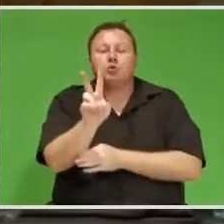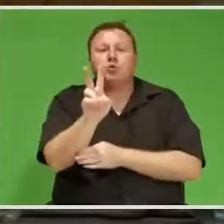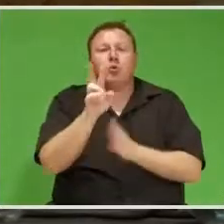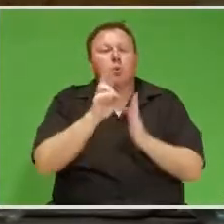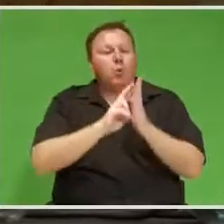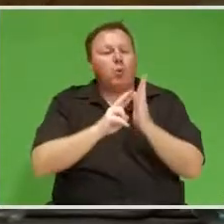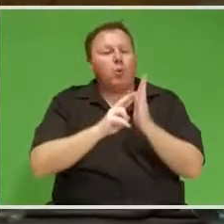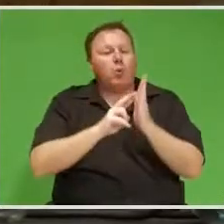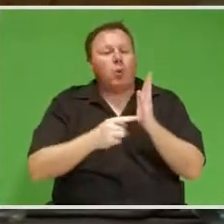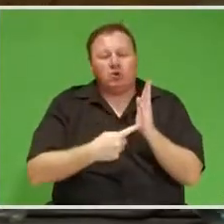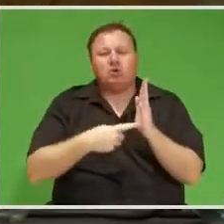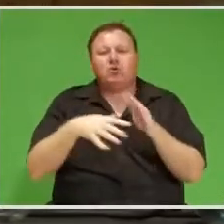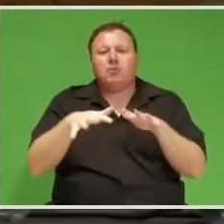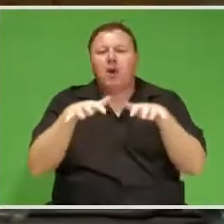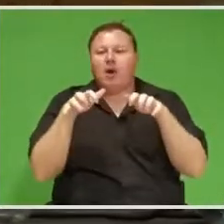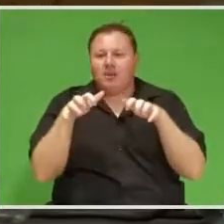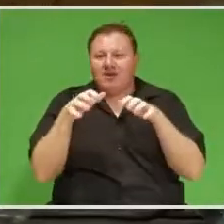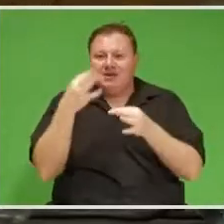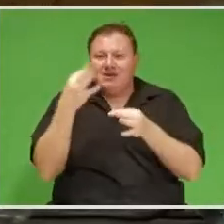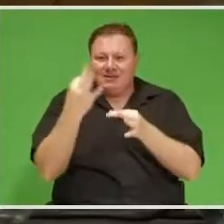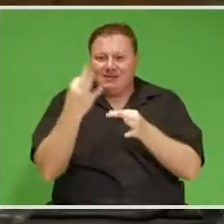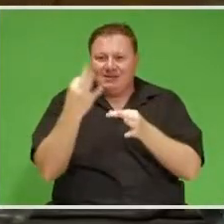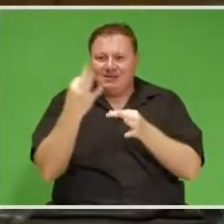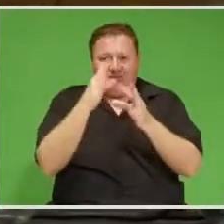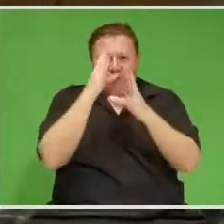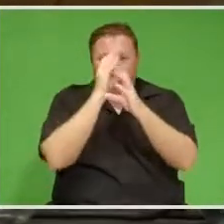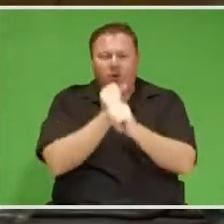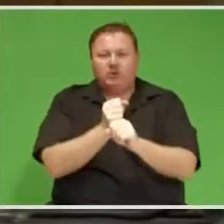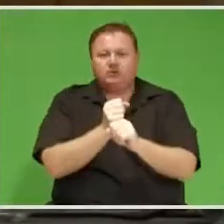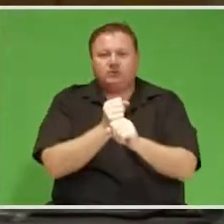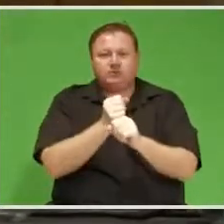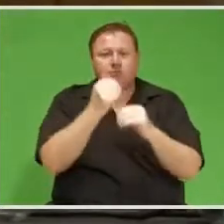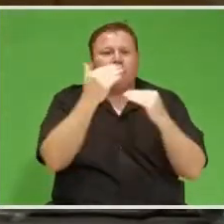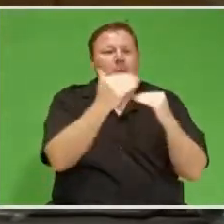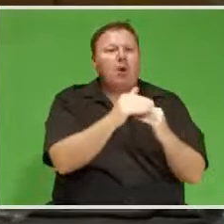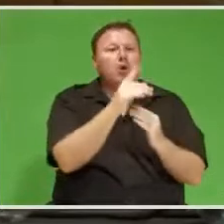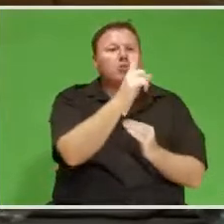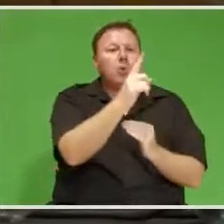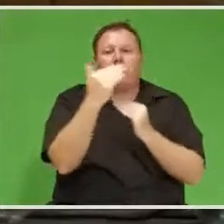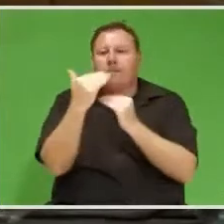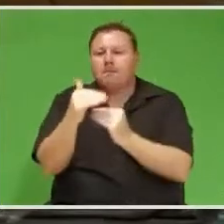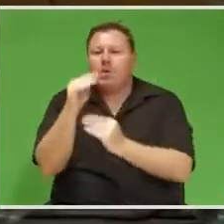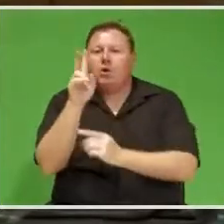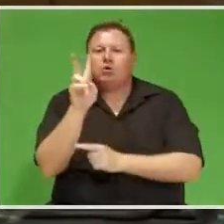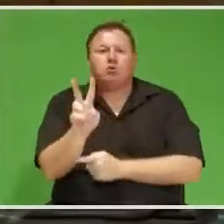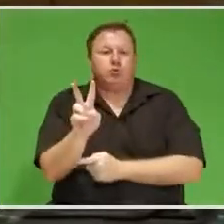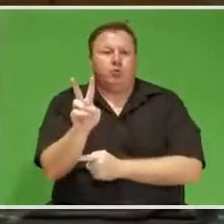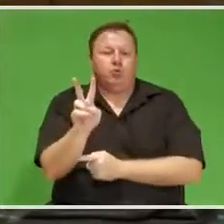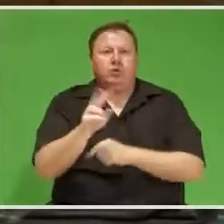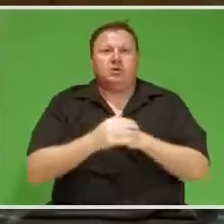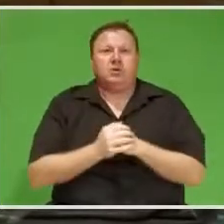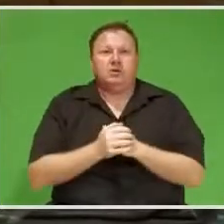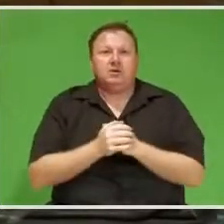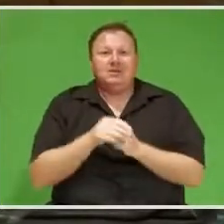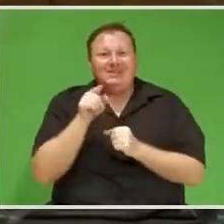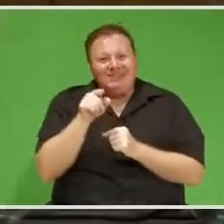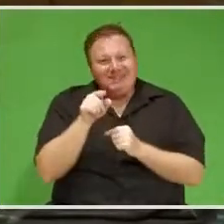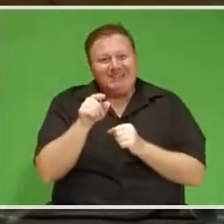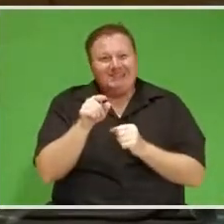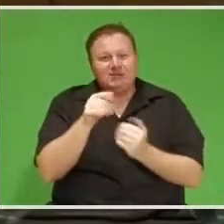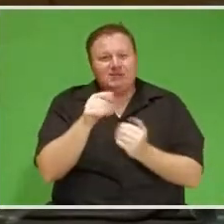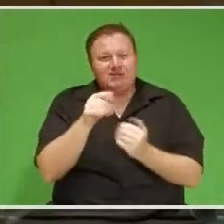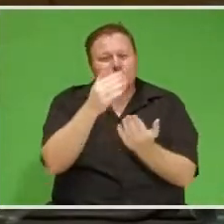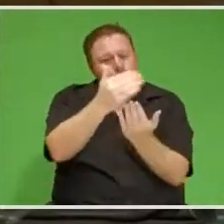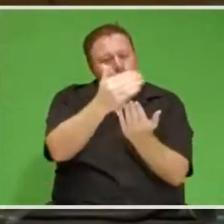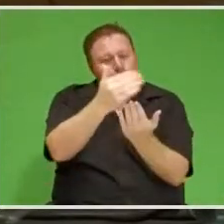Parliament, specifically Parts 1 and 2, which deal with order in